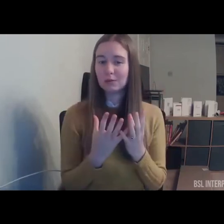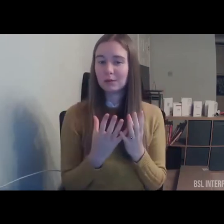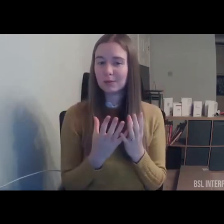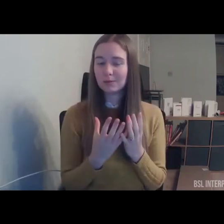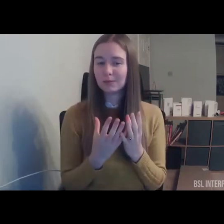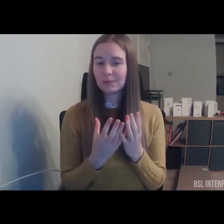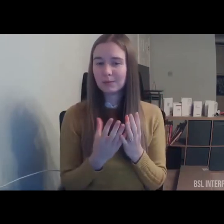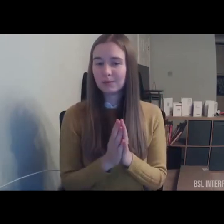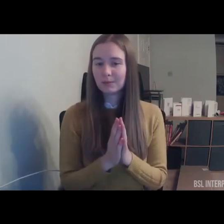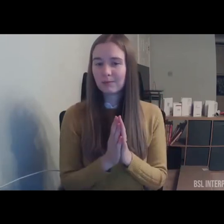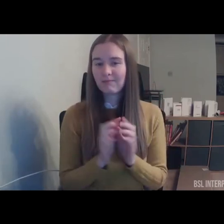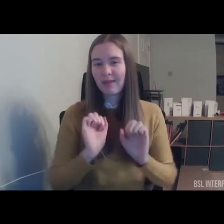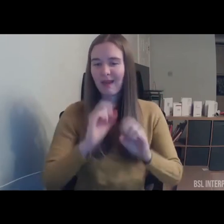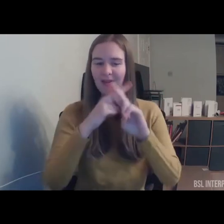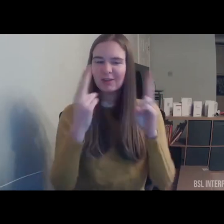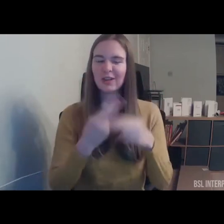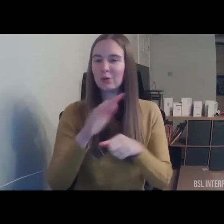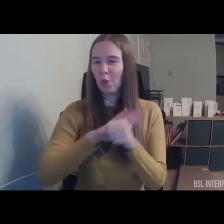that international context.